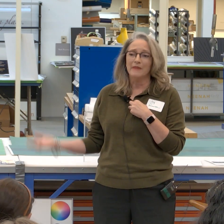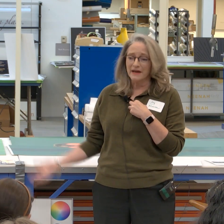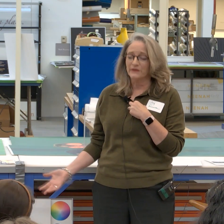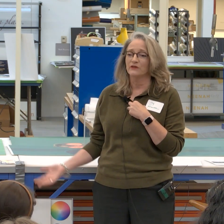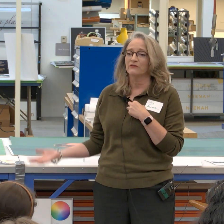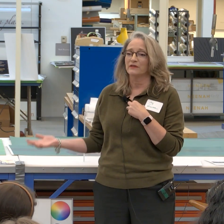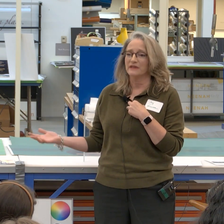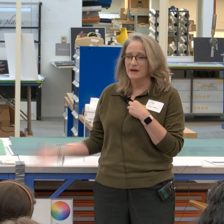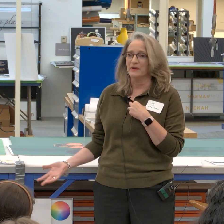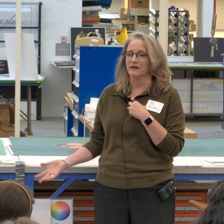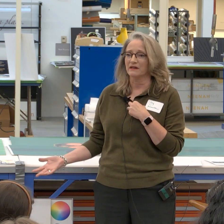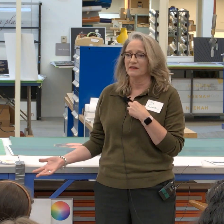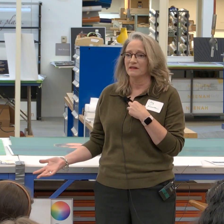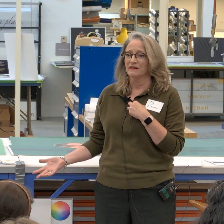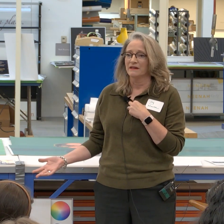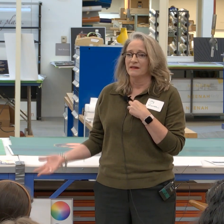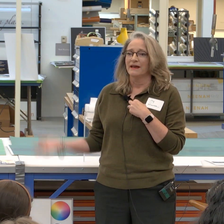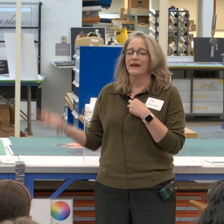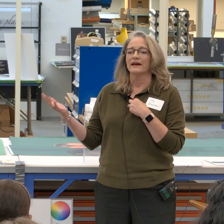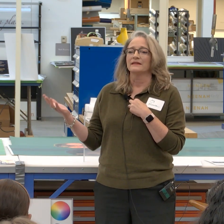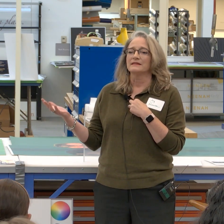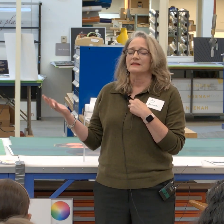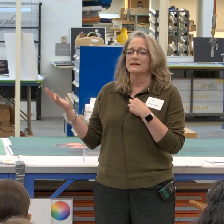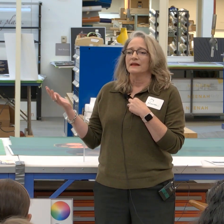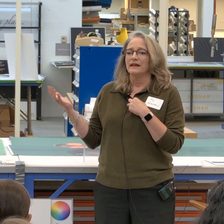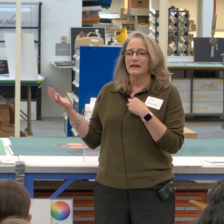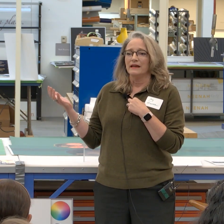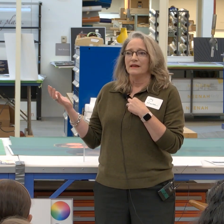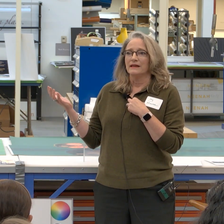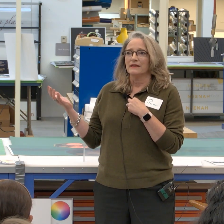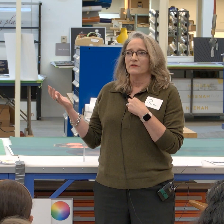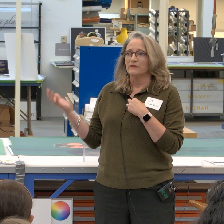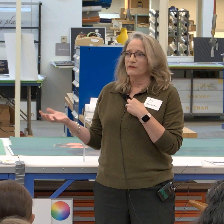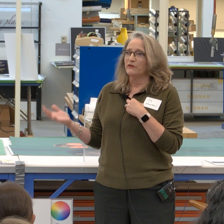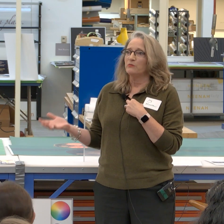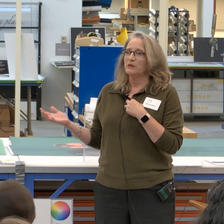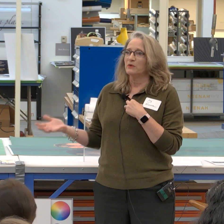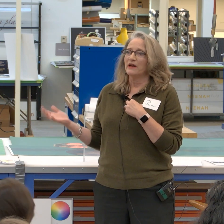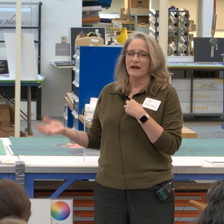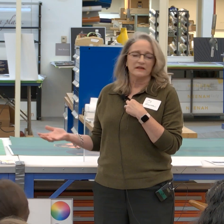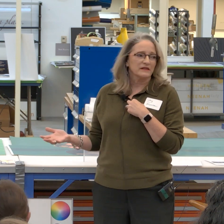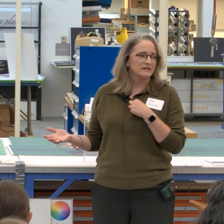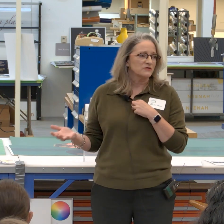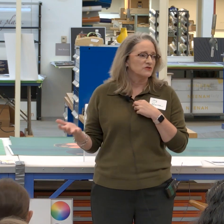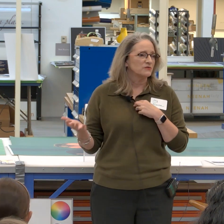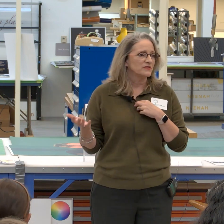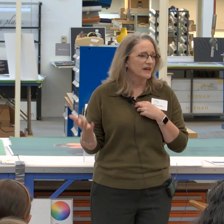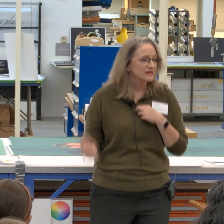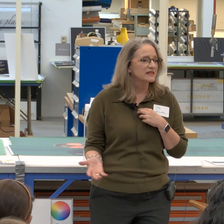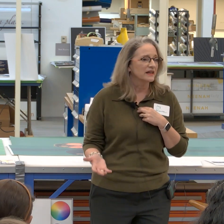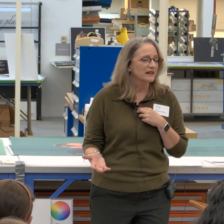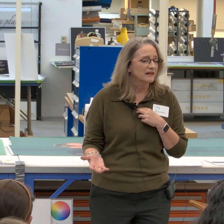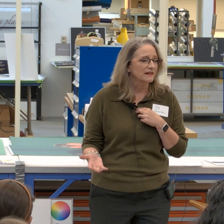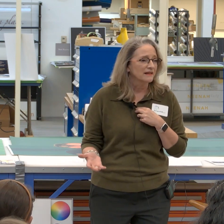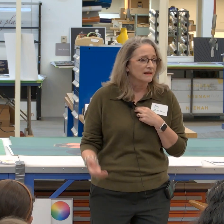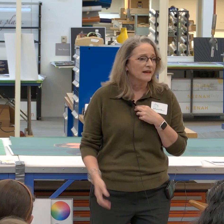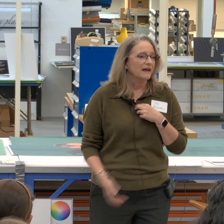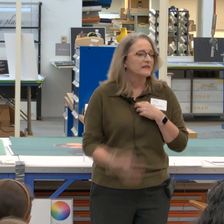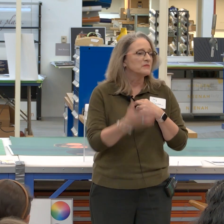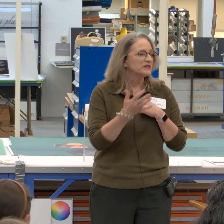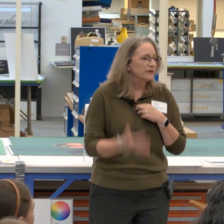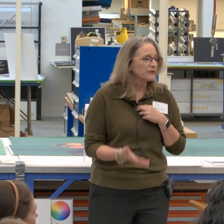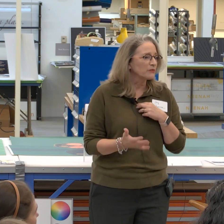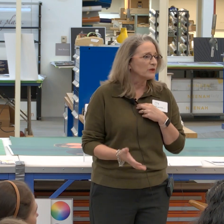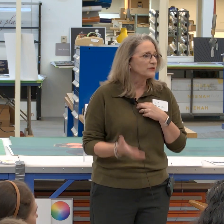a massive topic. And very few people have access to testing.